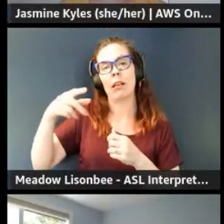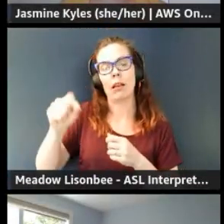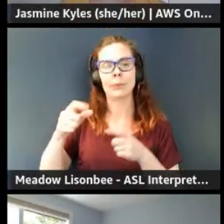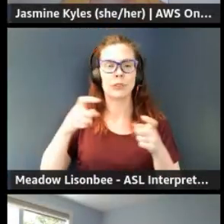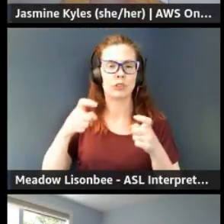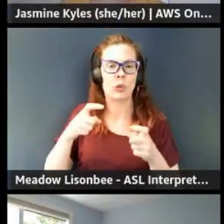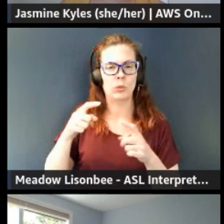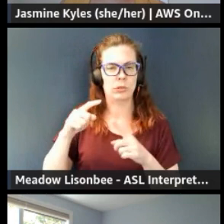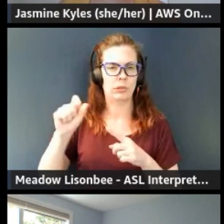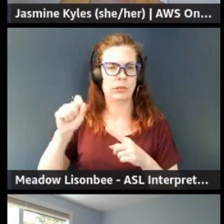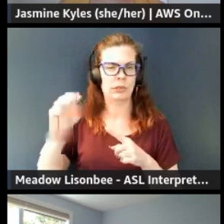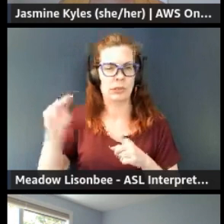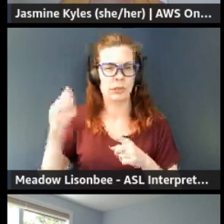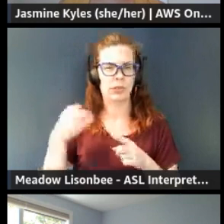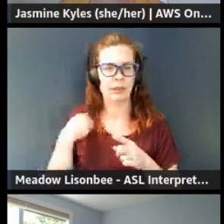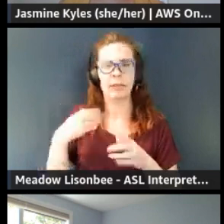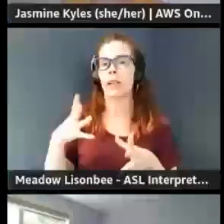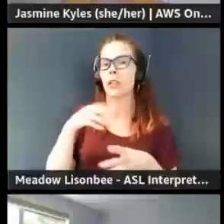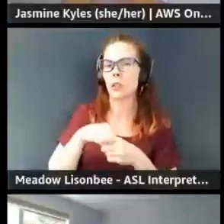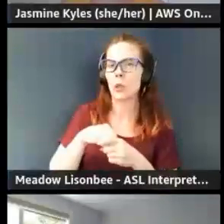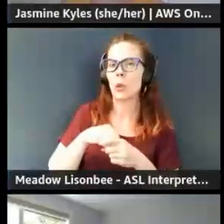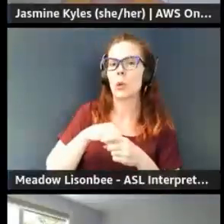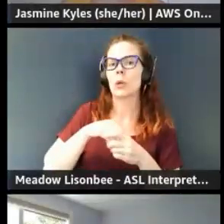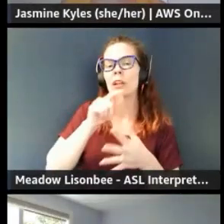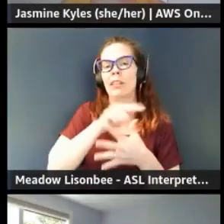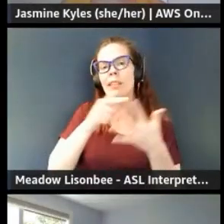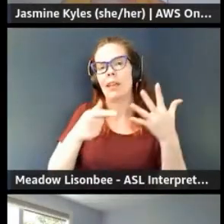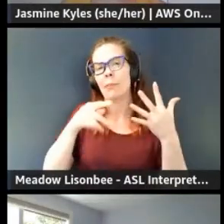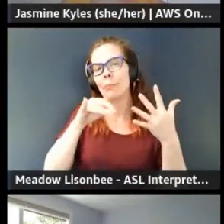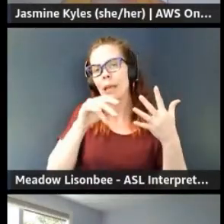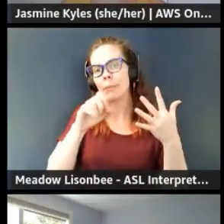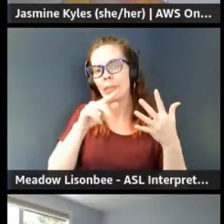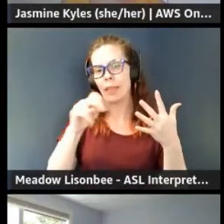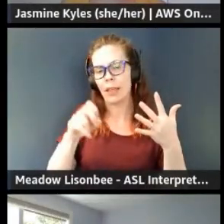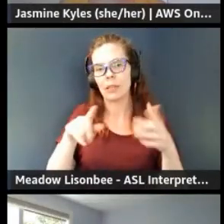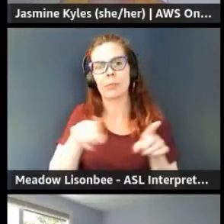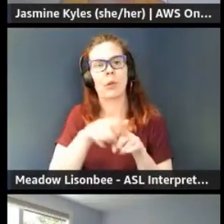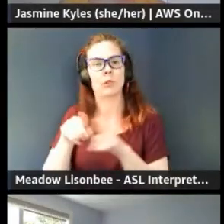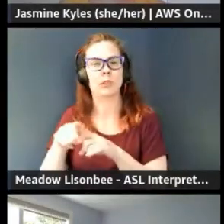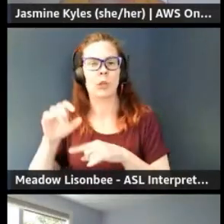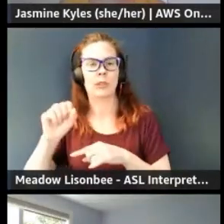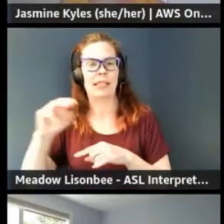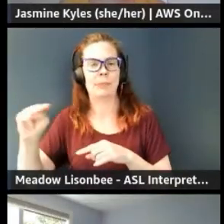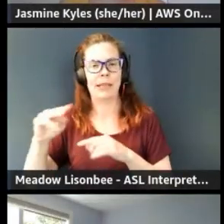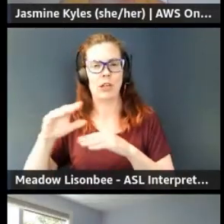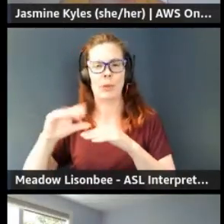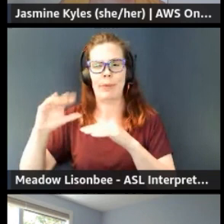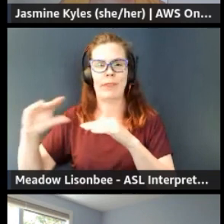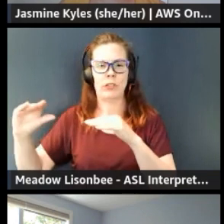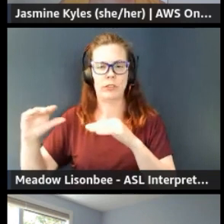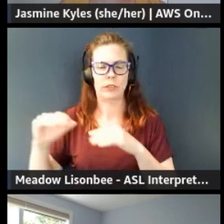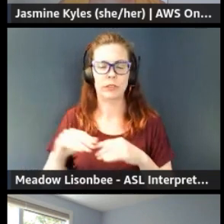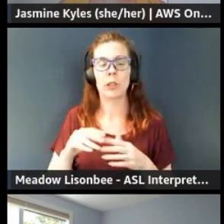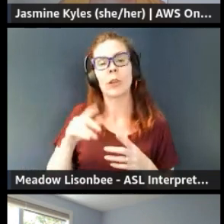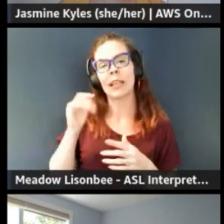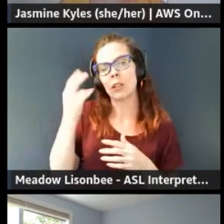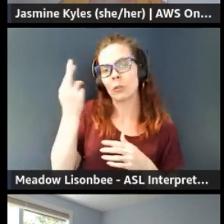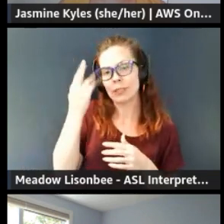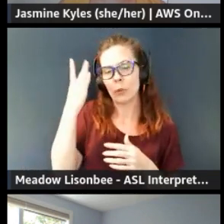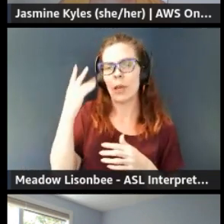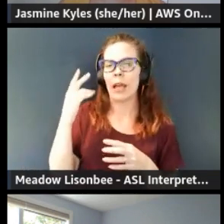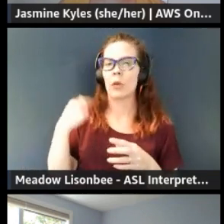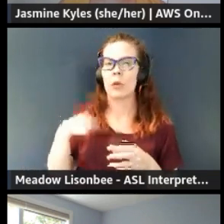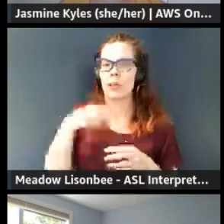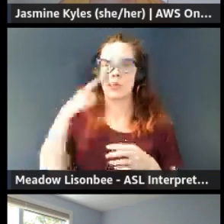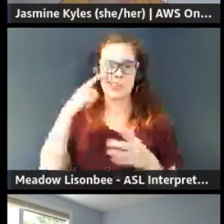SageMaker has, including pipelines as well as SageMaker debuggers. So those are some of the reasons why we think customers should be coming to